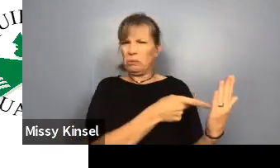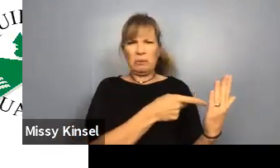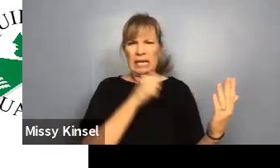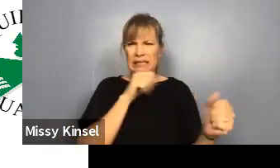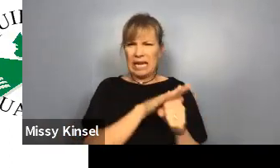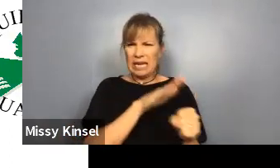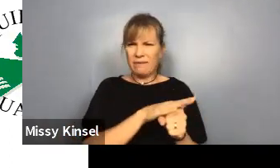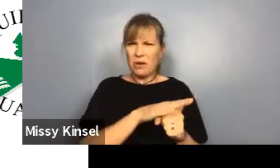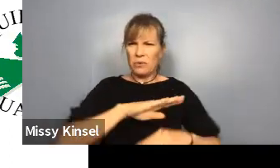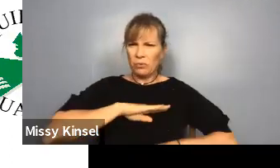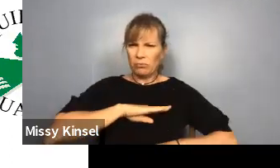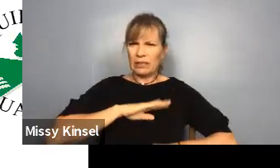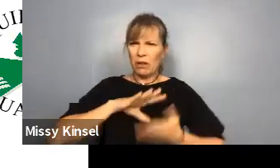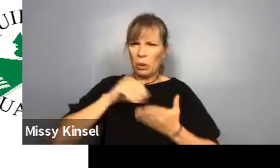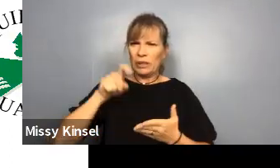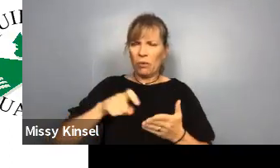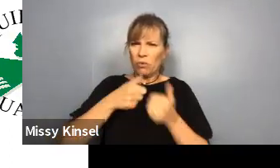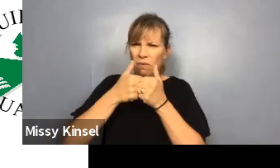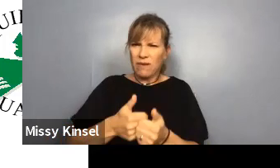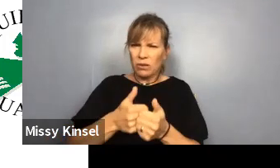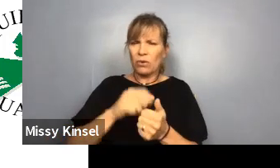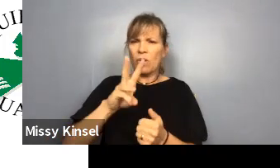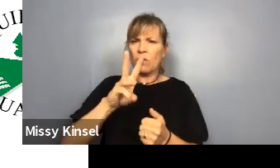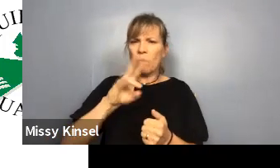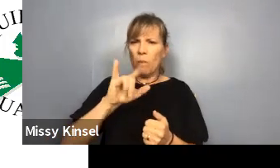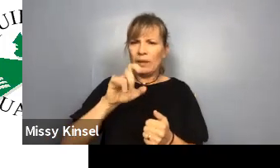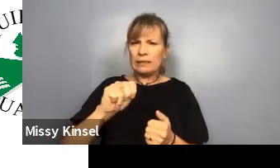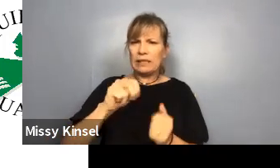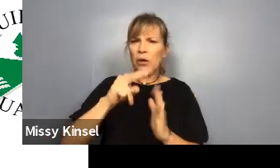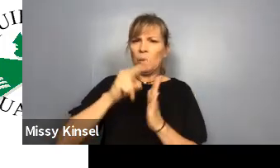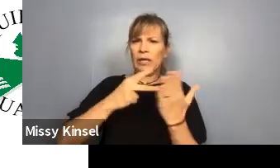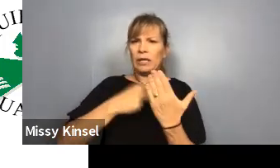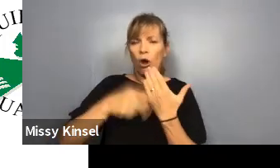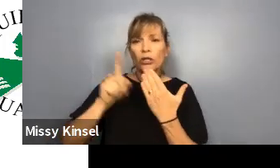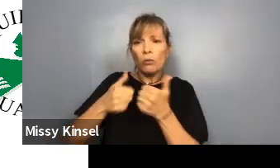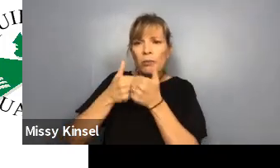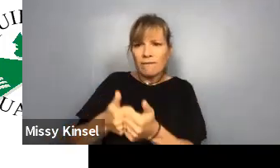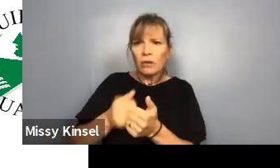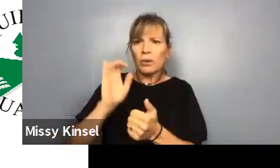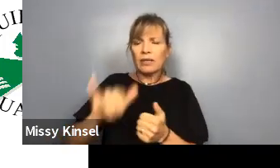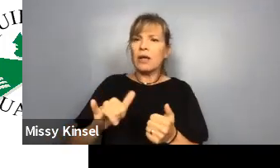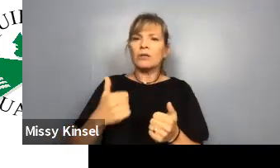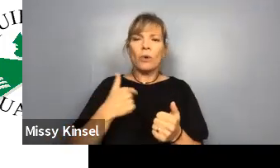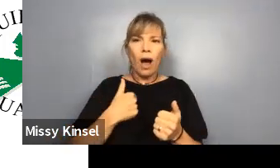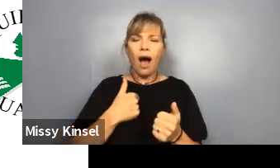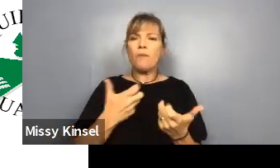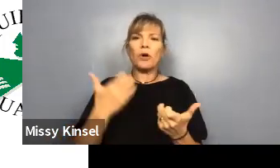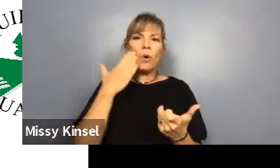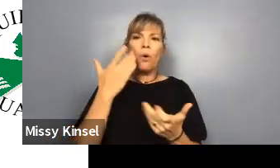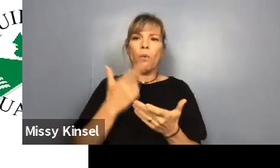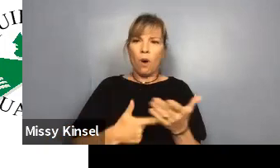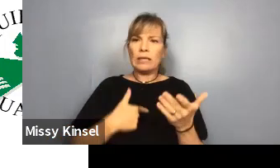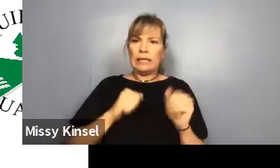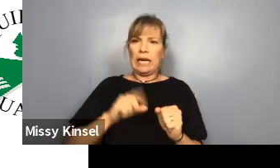to meet her learning needs or to follow the Wilson reading program, which is what she is supposed to be following. So I want to know what I can